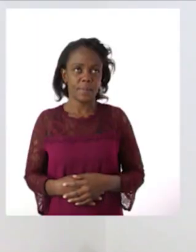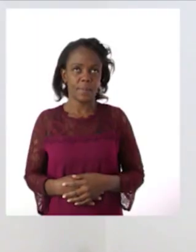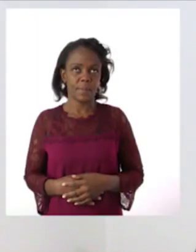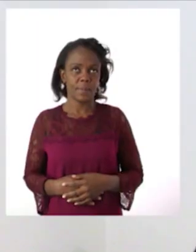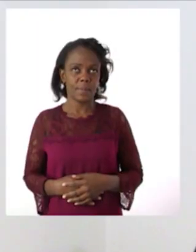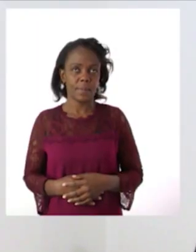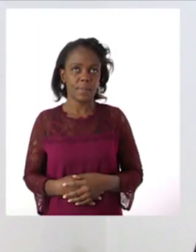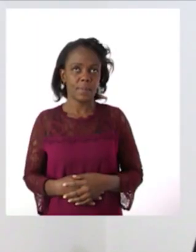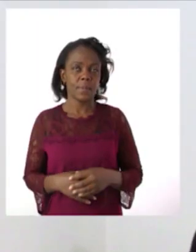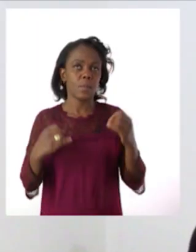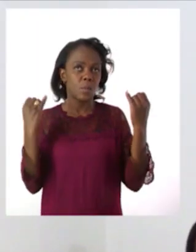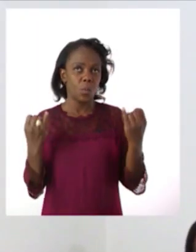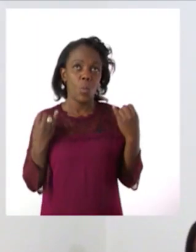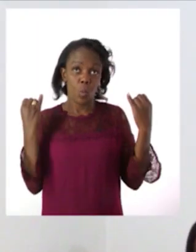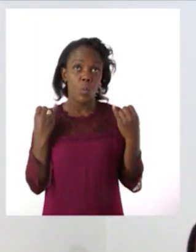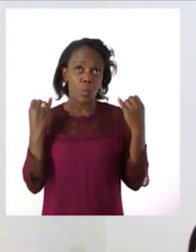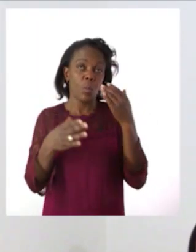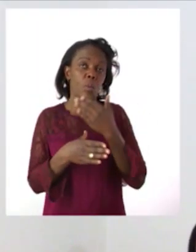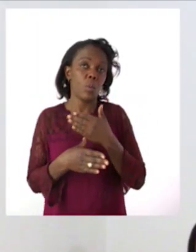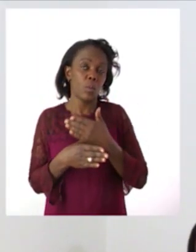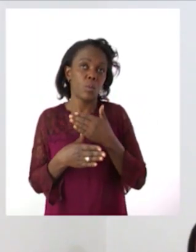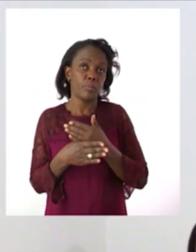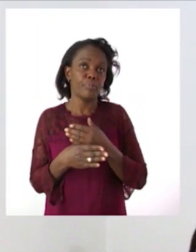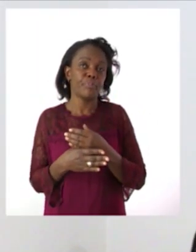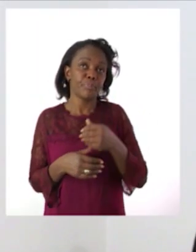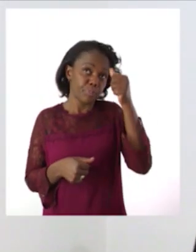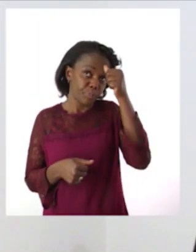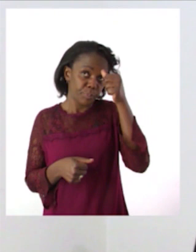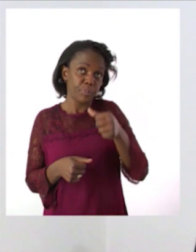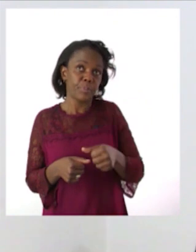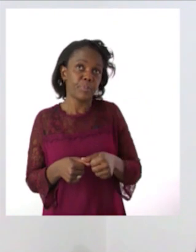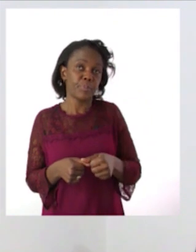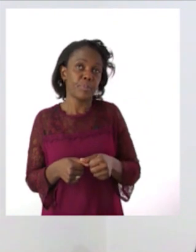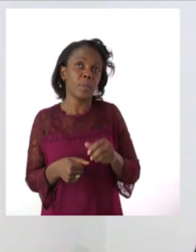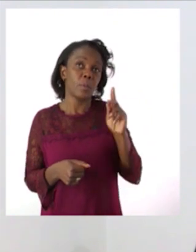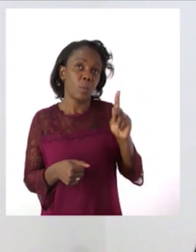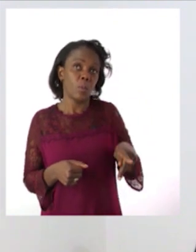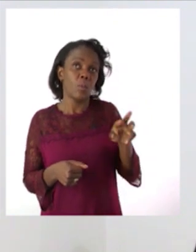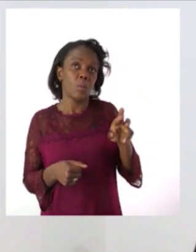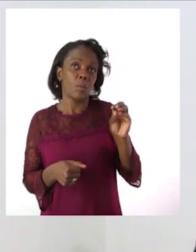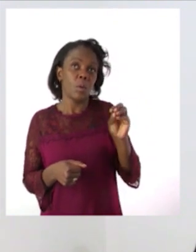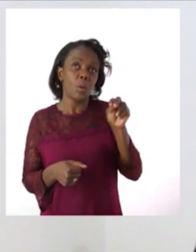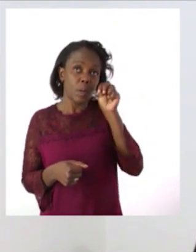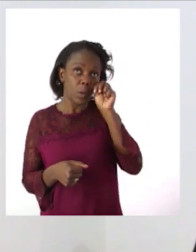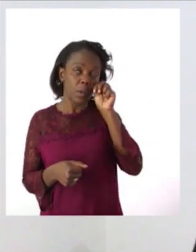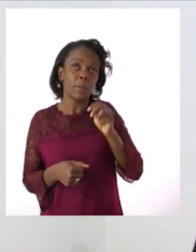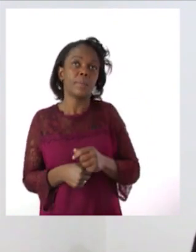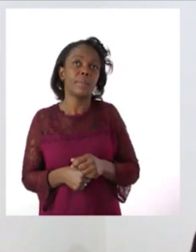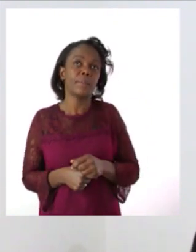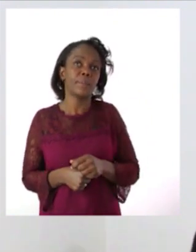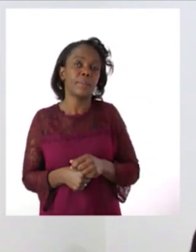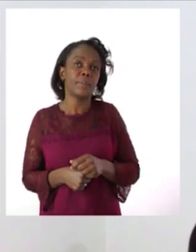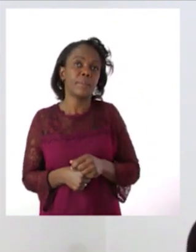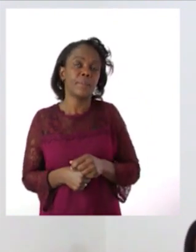I hope you have enjoyed the lesson for today. Remember the pronouns, the words that we use instead of